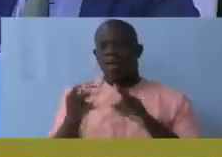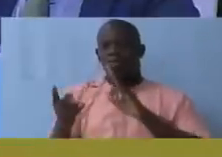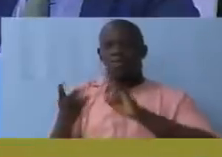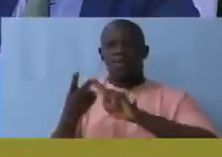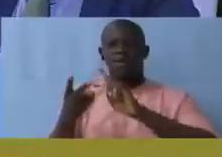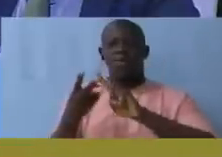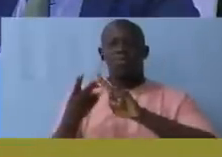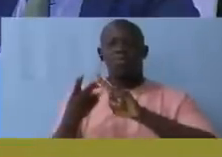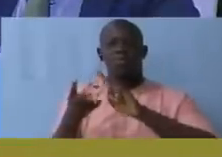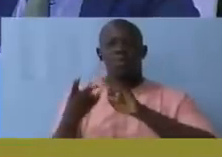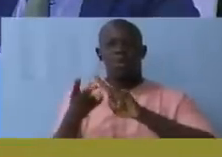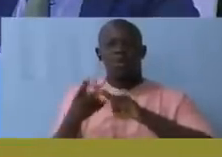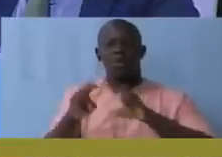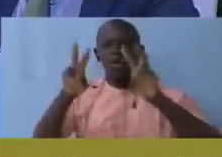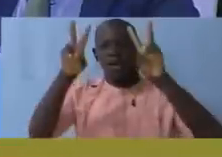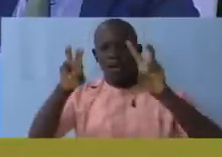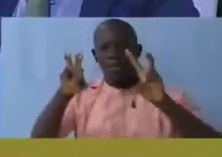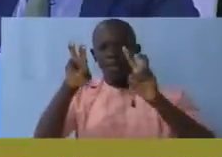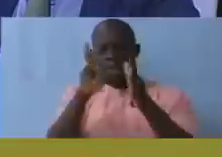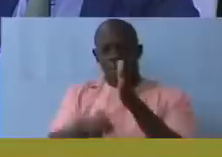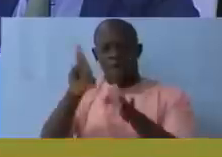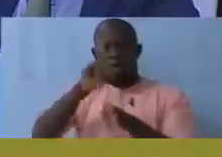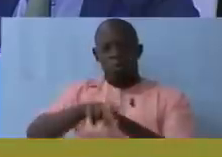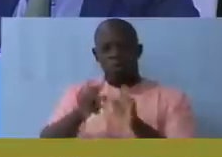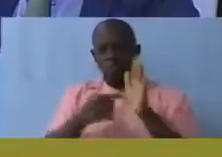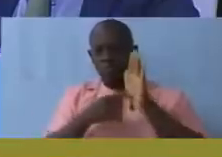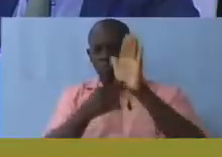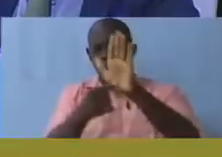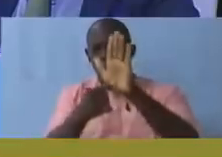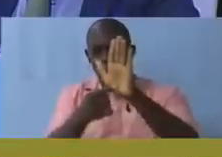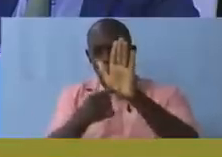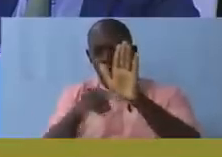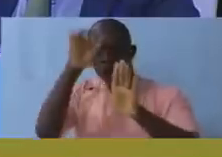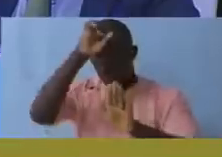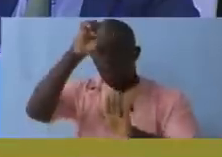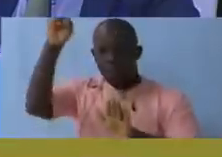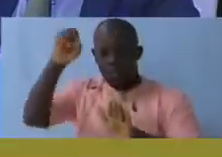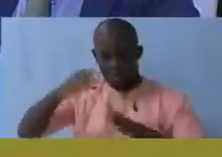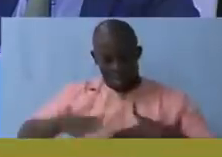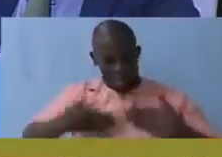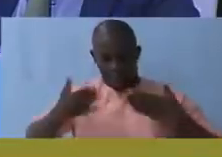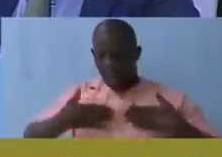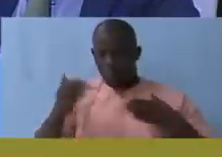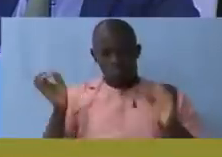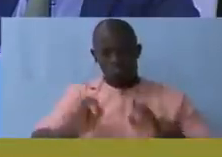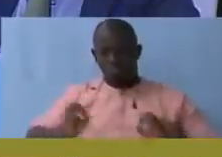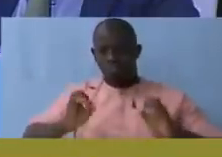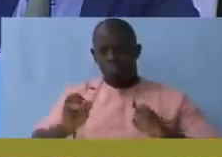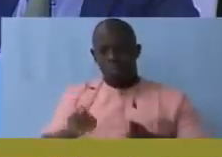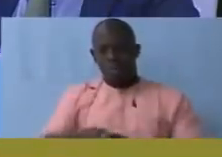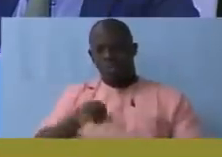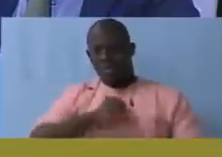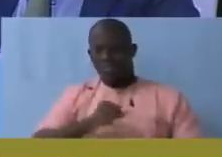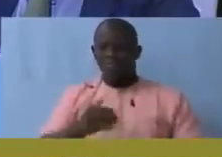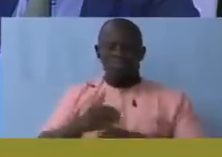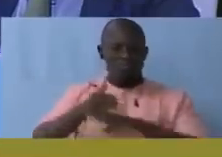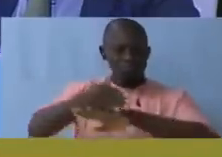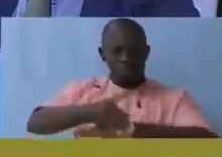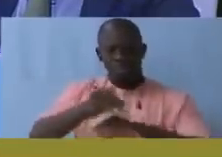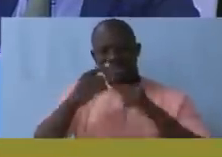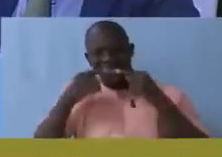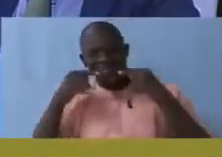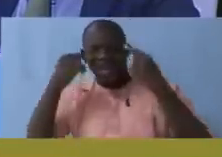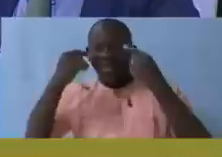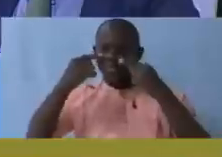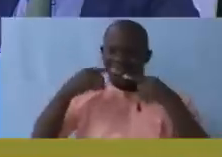result, he was not happy. So he just kept on smiling and